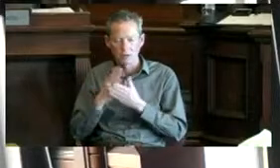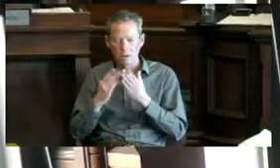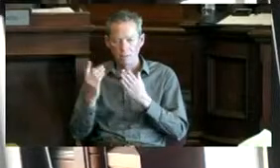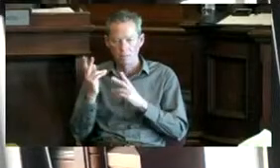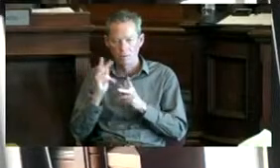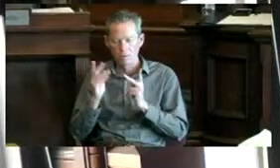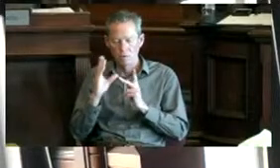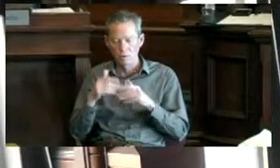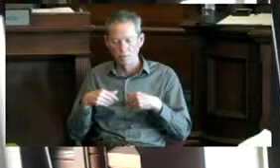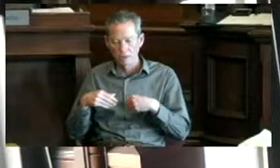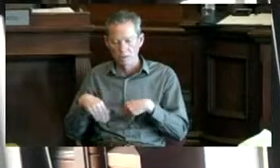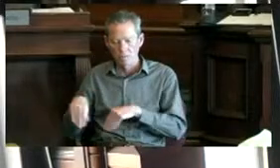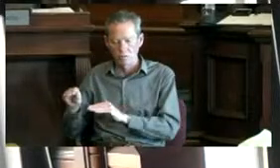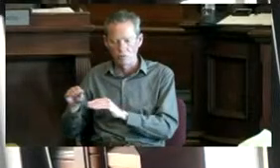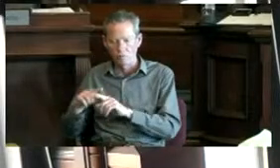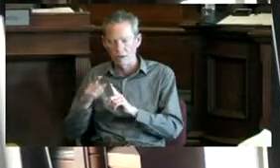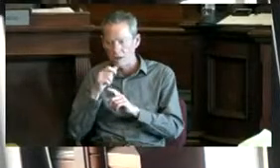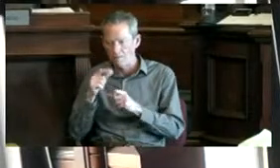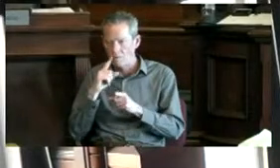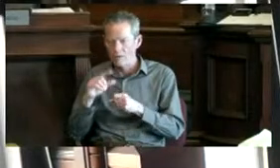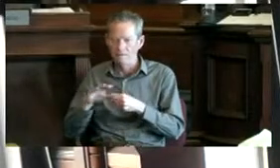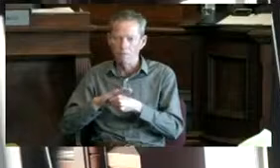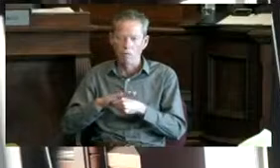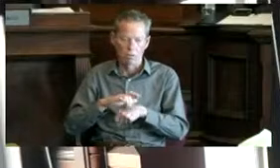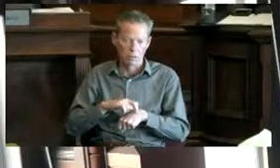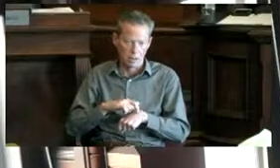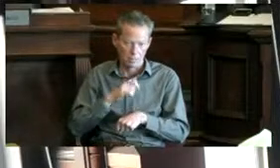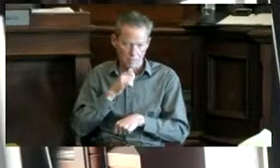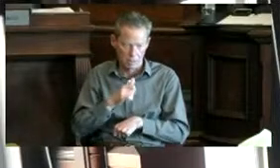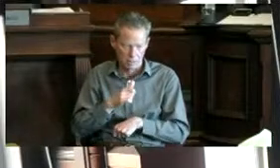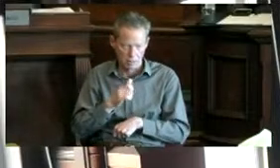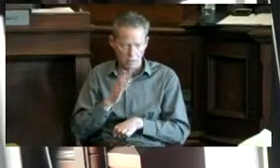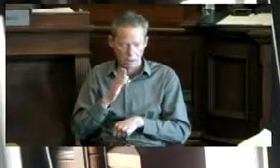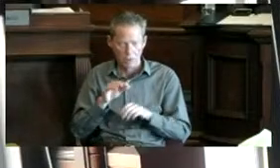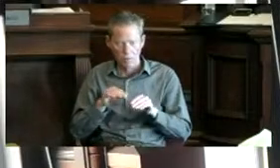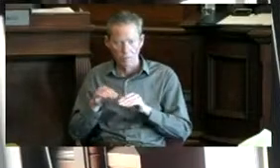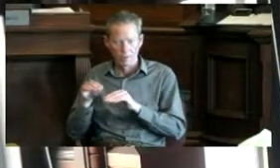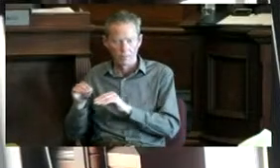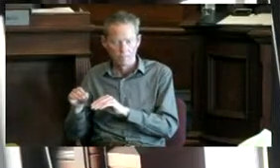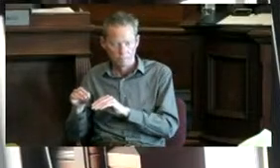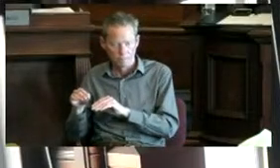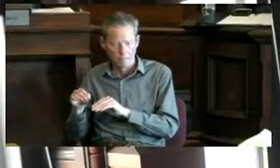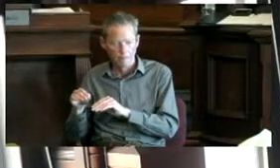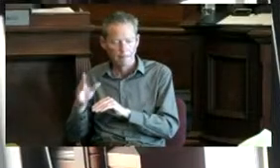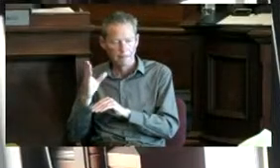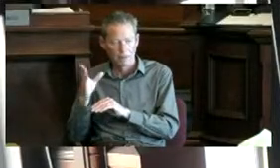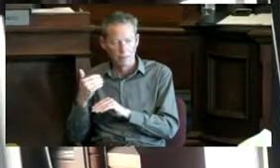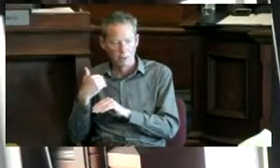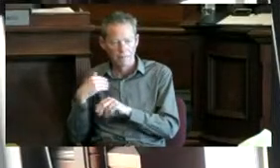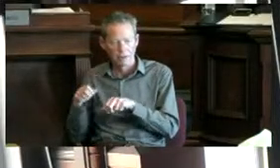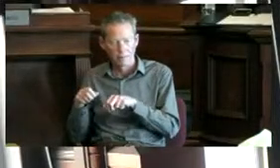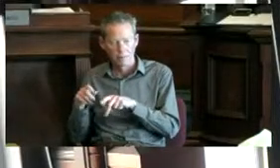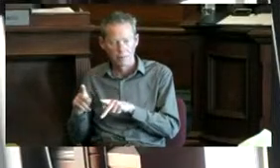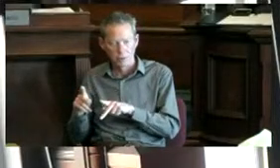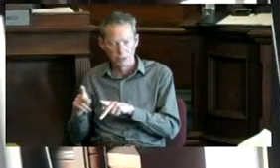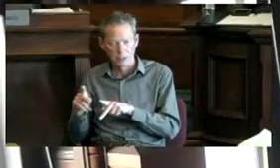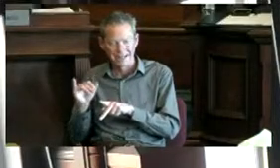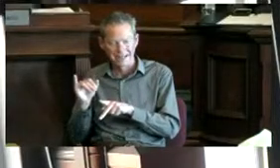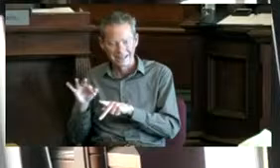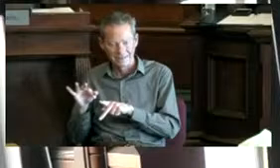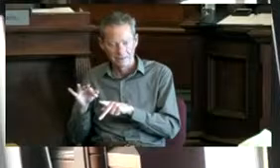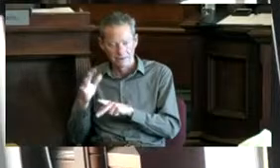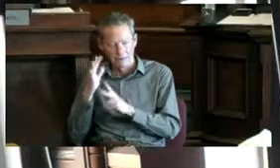will be relocated, but not for that entire period of time. They'll be relocated. They will have the opportunity, if